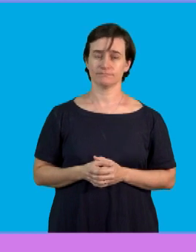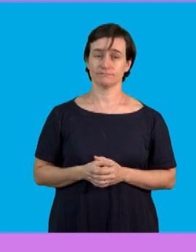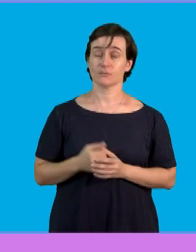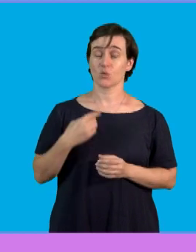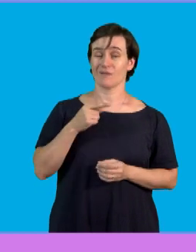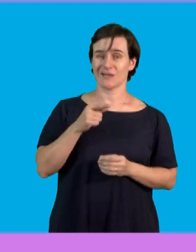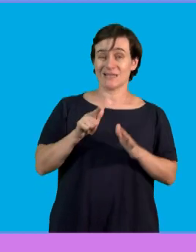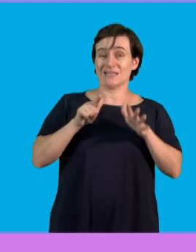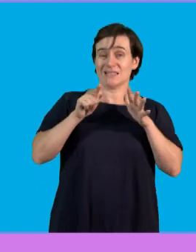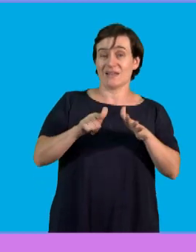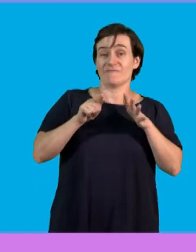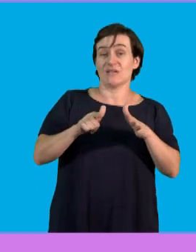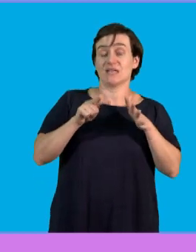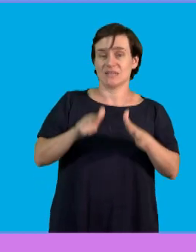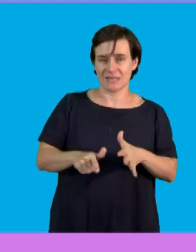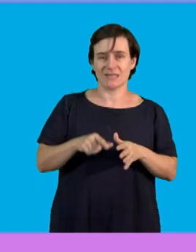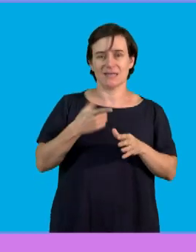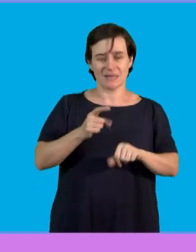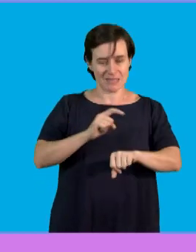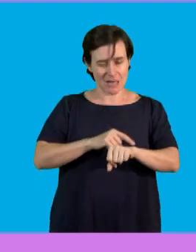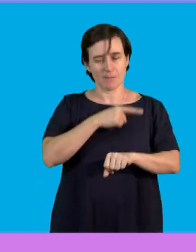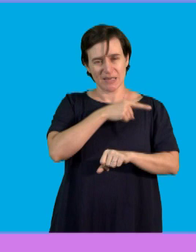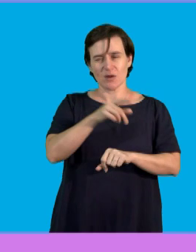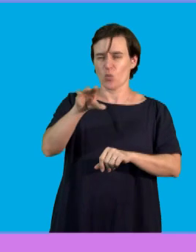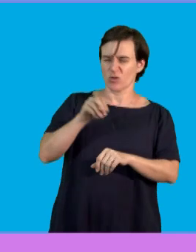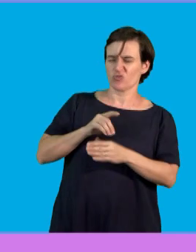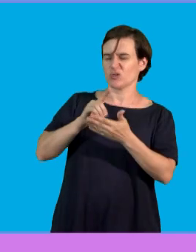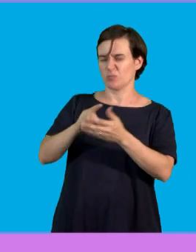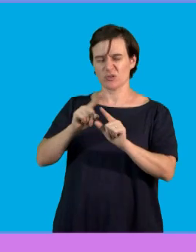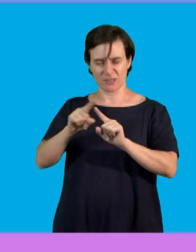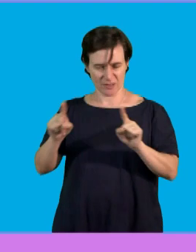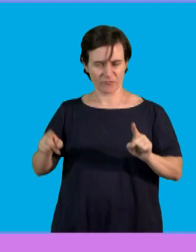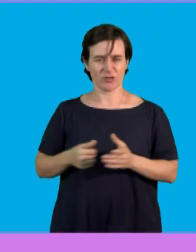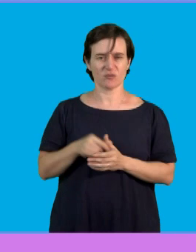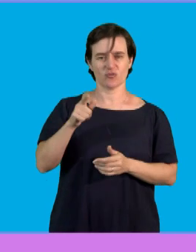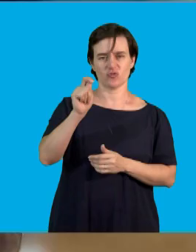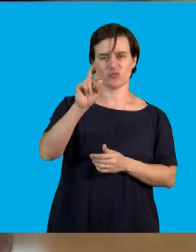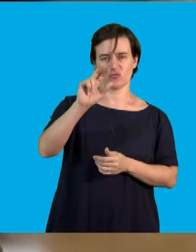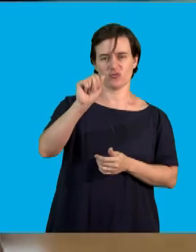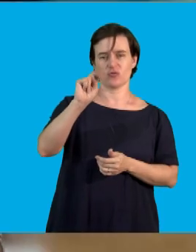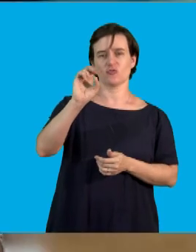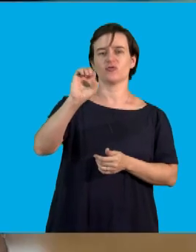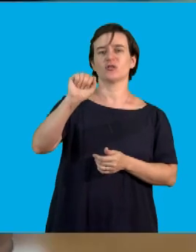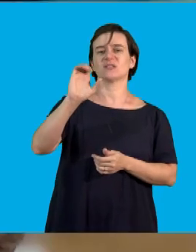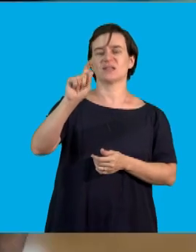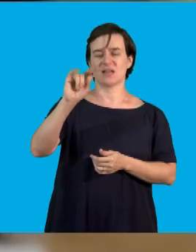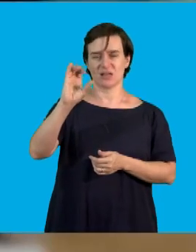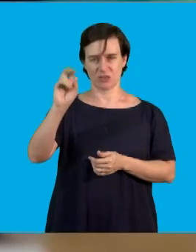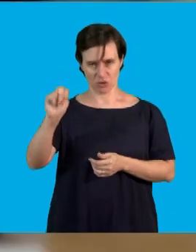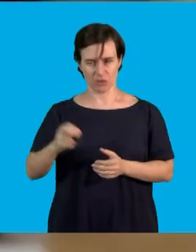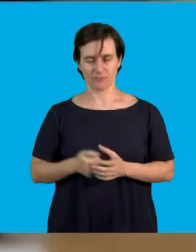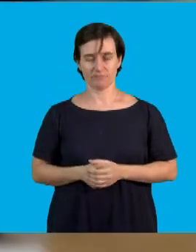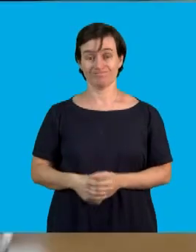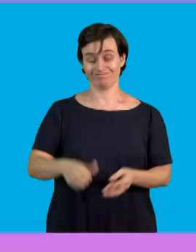we had 17 transactions on this banking statement. Then number